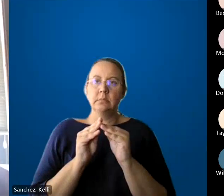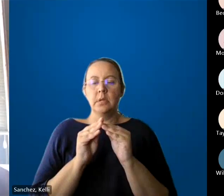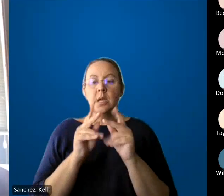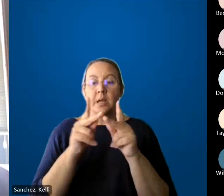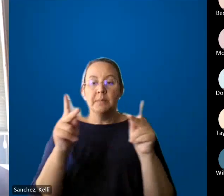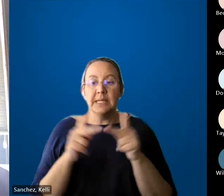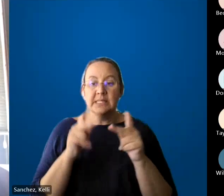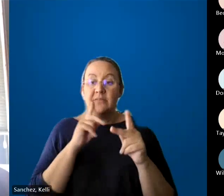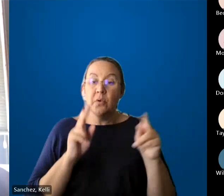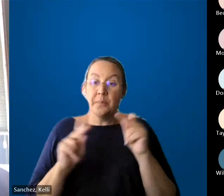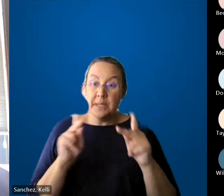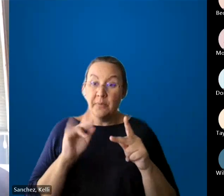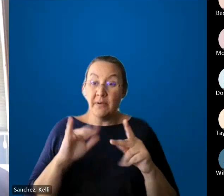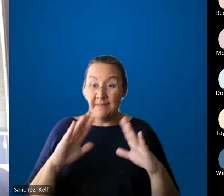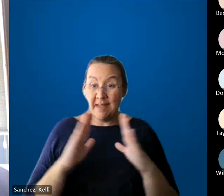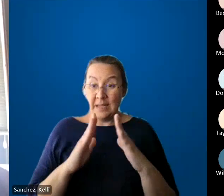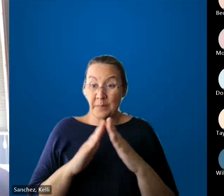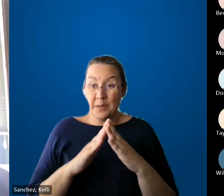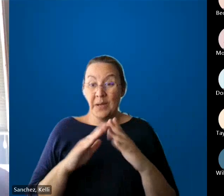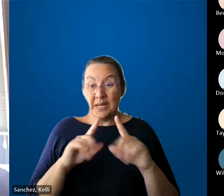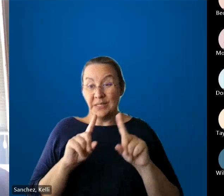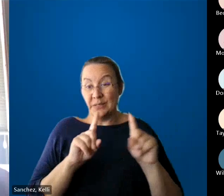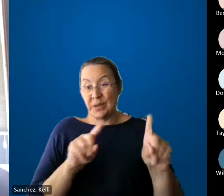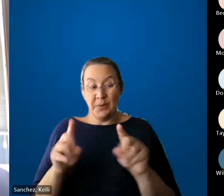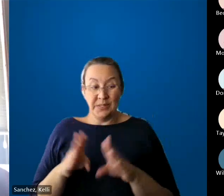for people of that community to go.